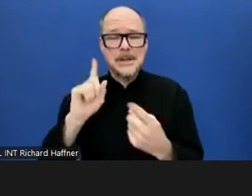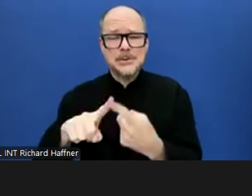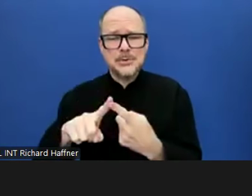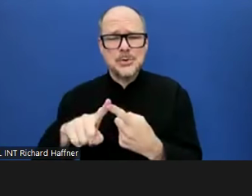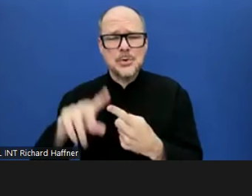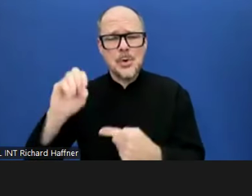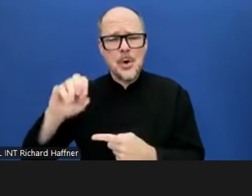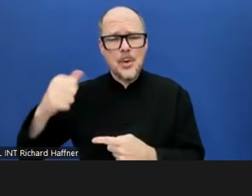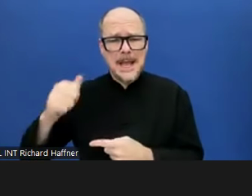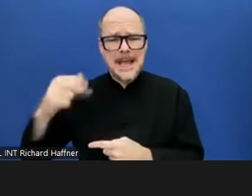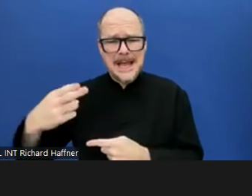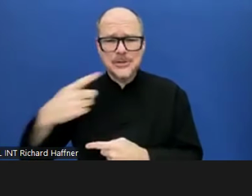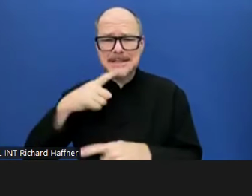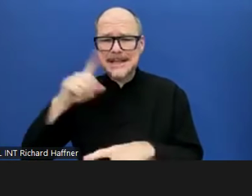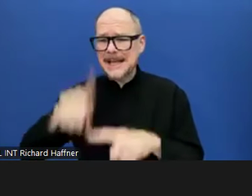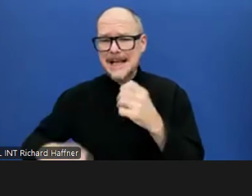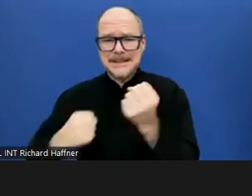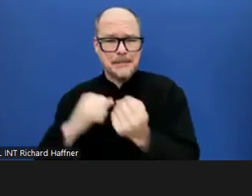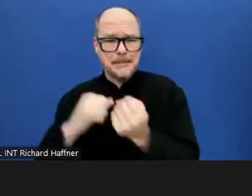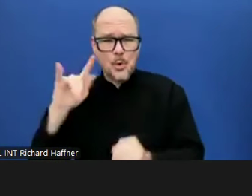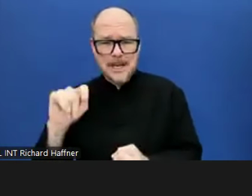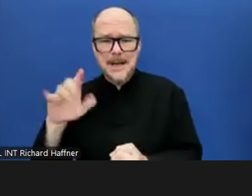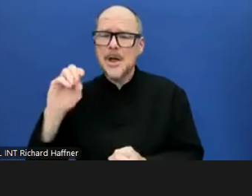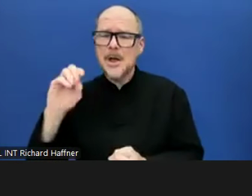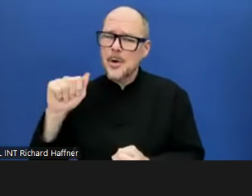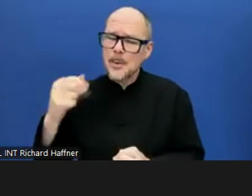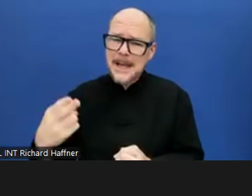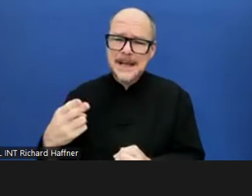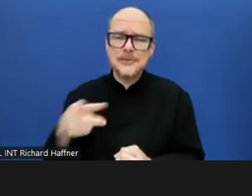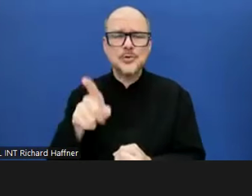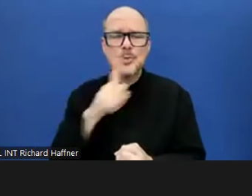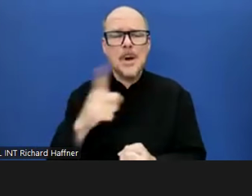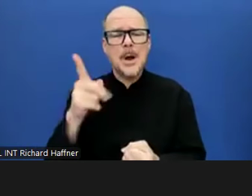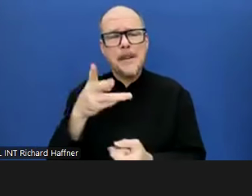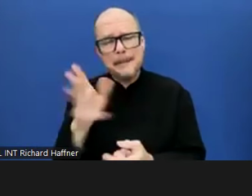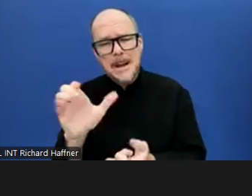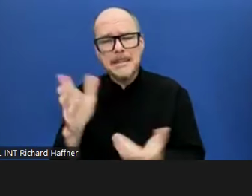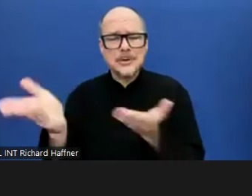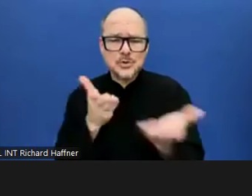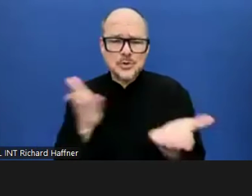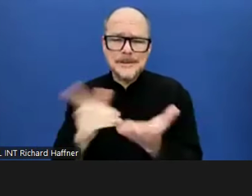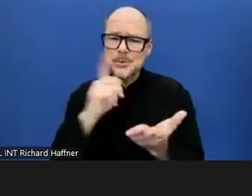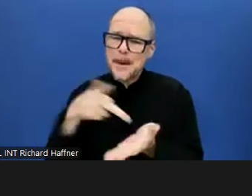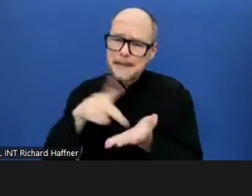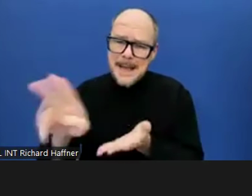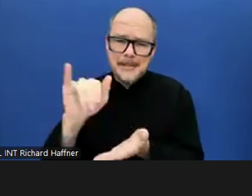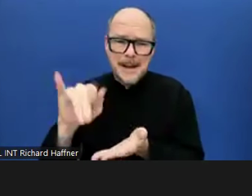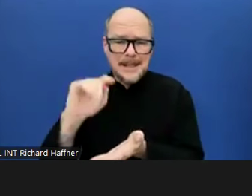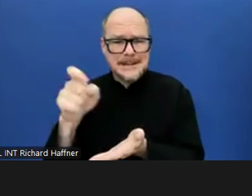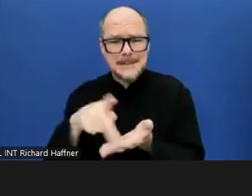OAH says they can't support it. OAH, you are public servants, you are paid by our taxpayer dollars. And I would say that if